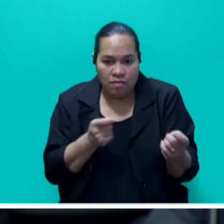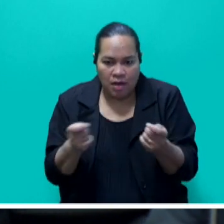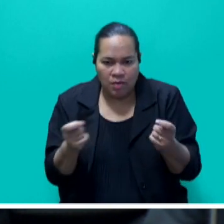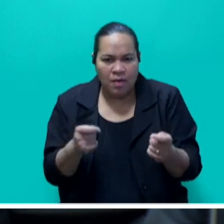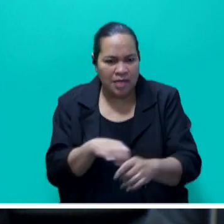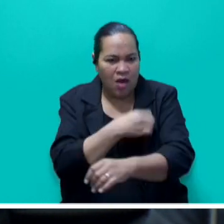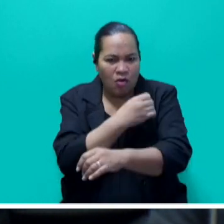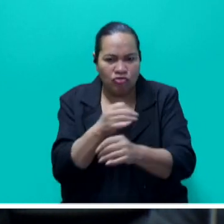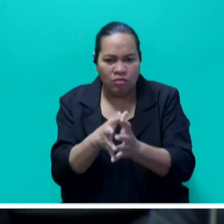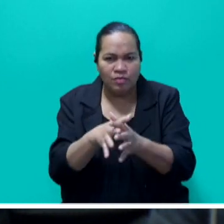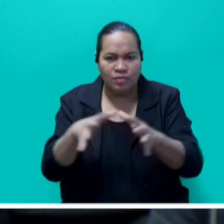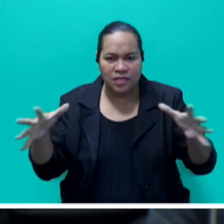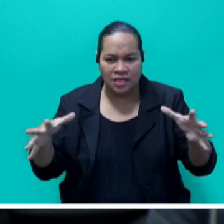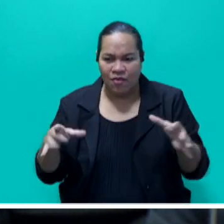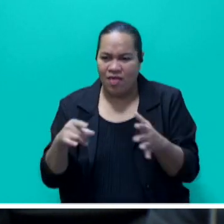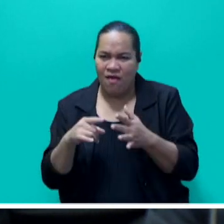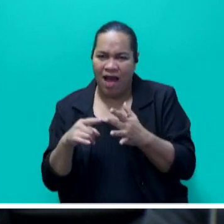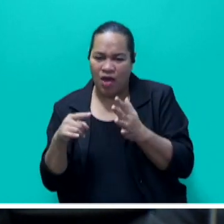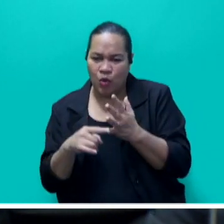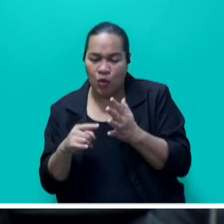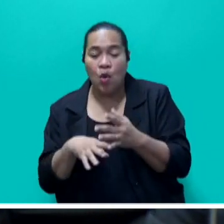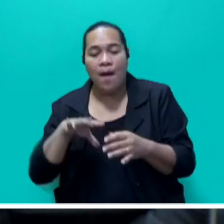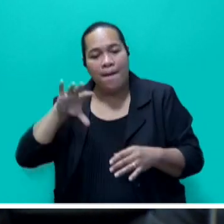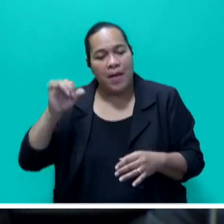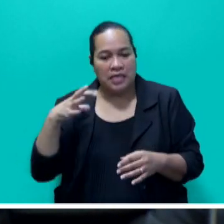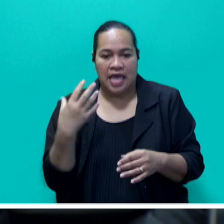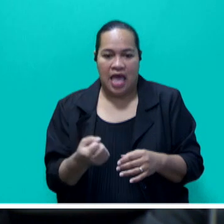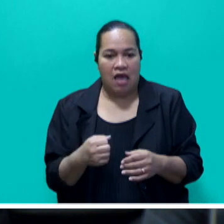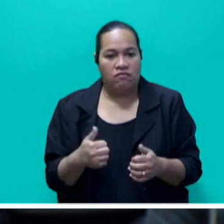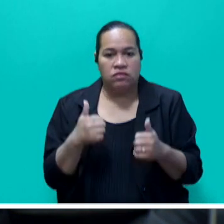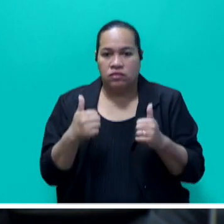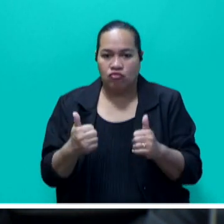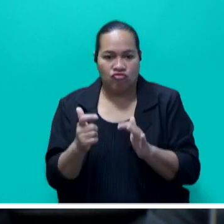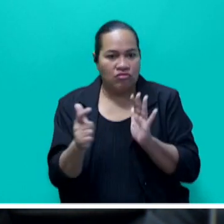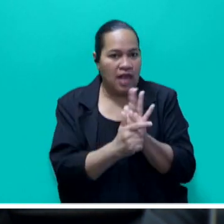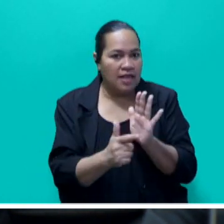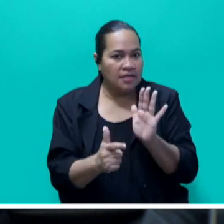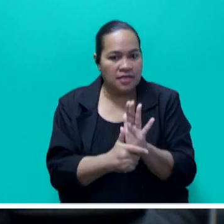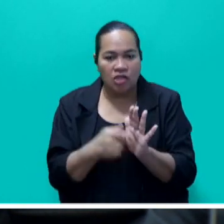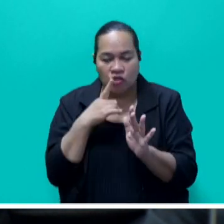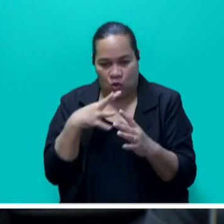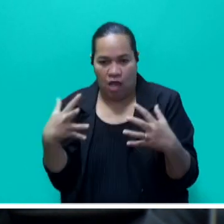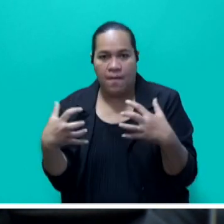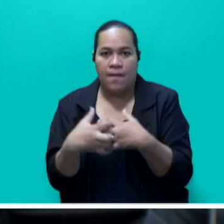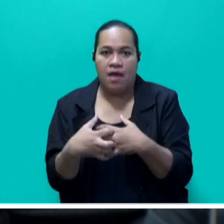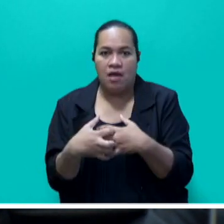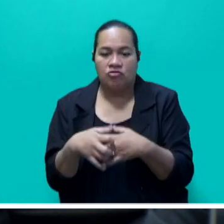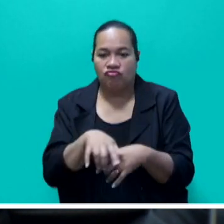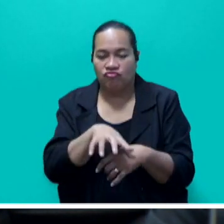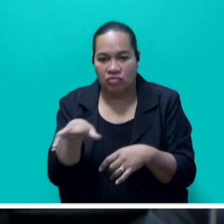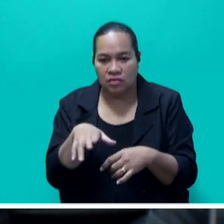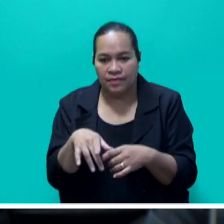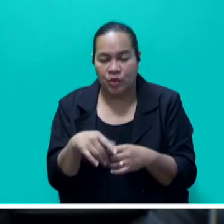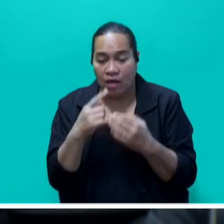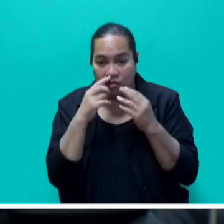from IUU, we must have a robust legislation that is fit for purpose,